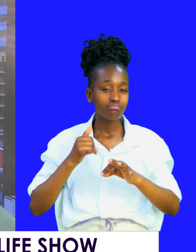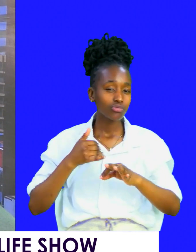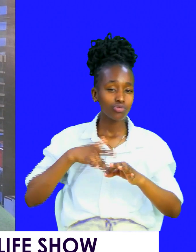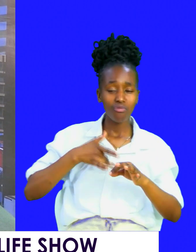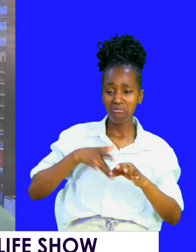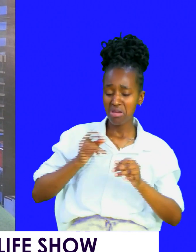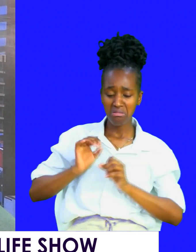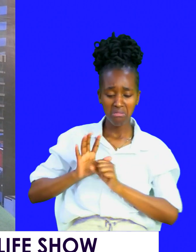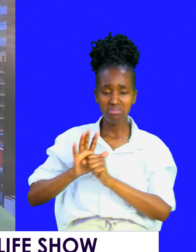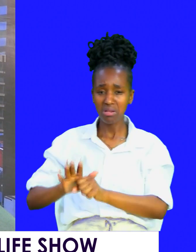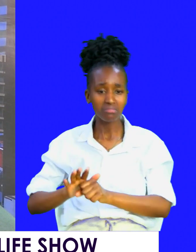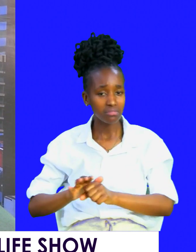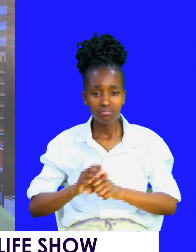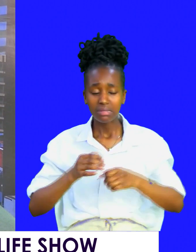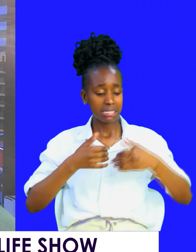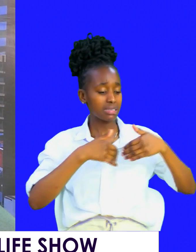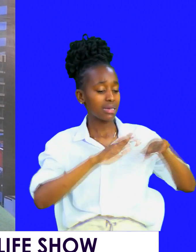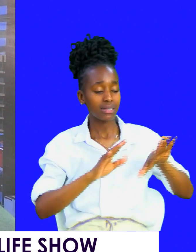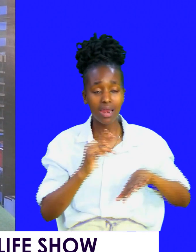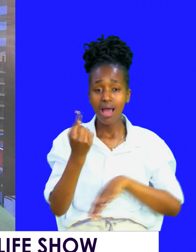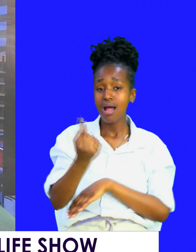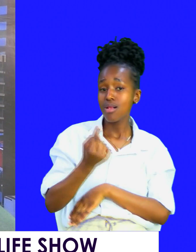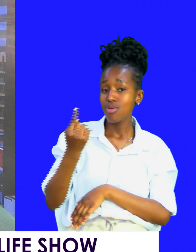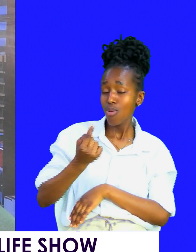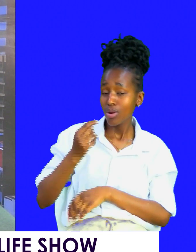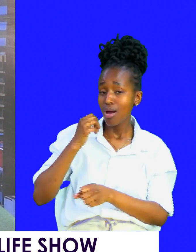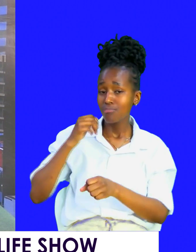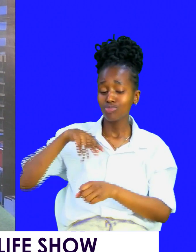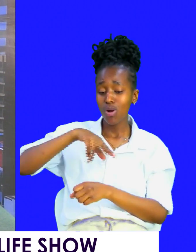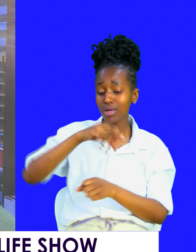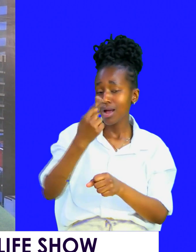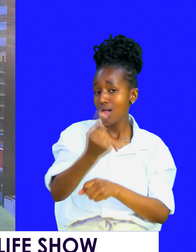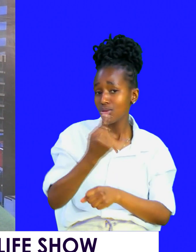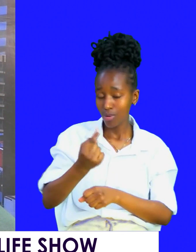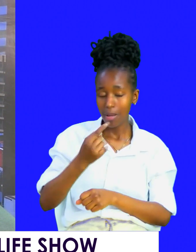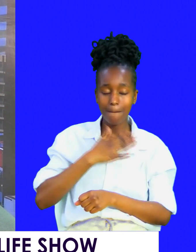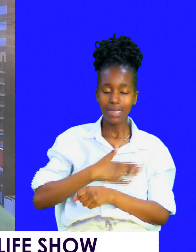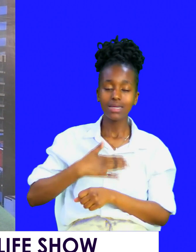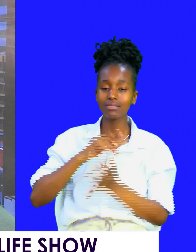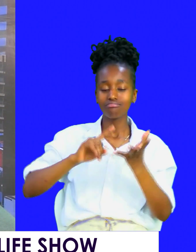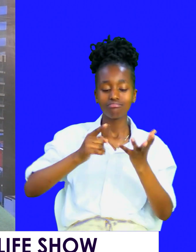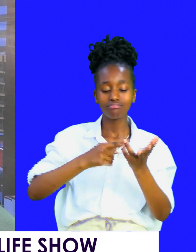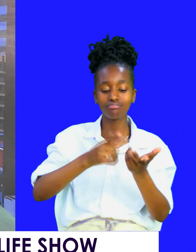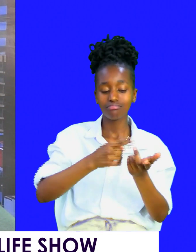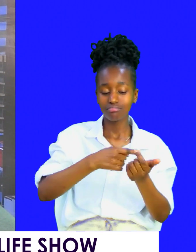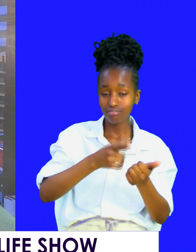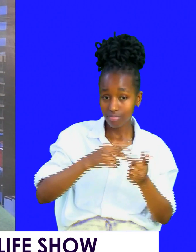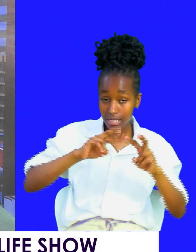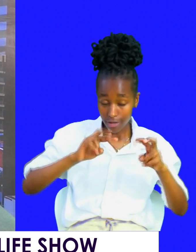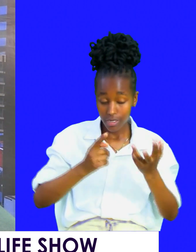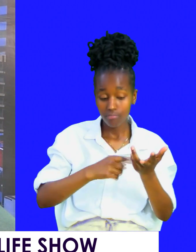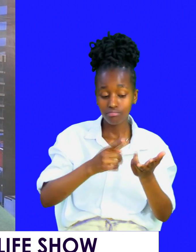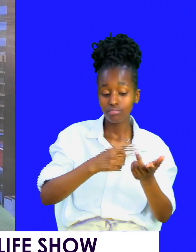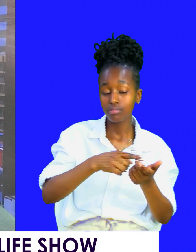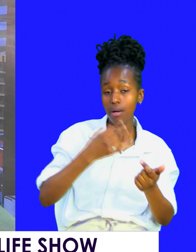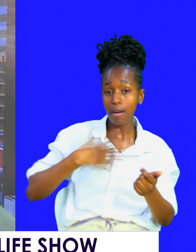rejected, alone, walking alone in this life, look for 1, 2, 3, 4 people. And by the way,